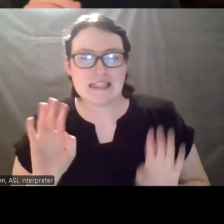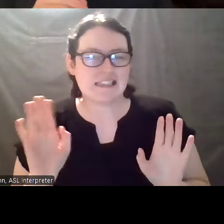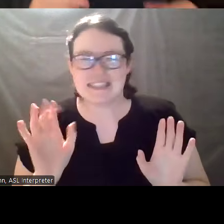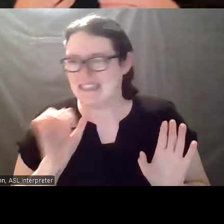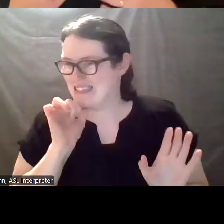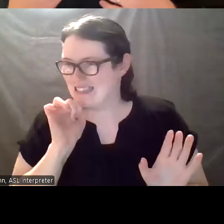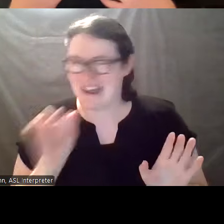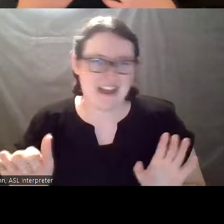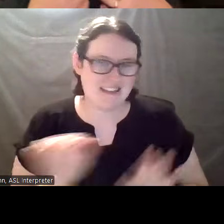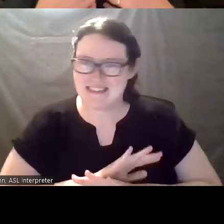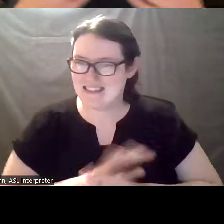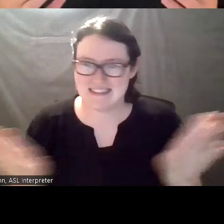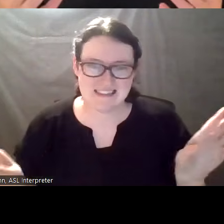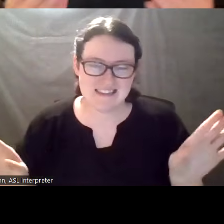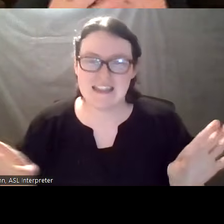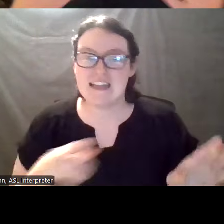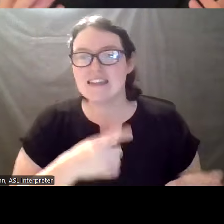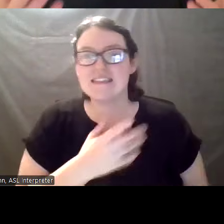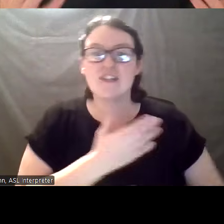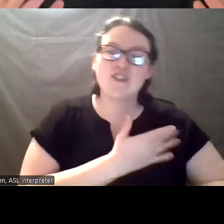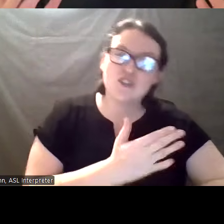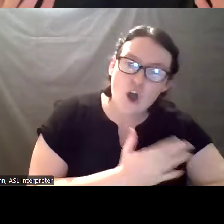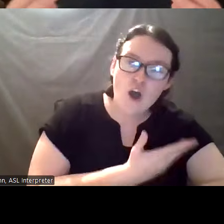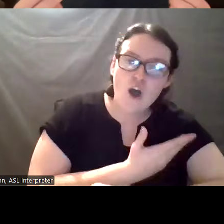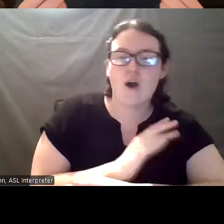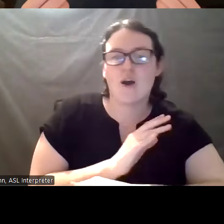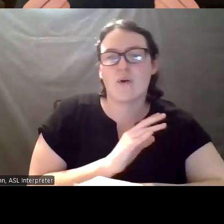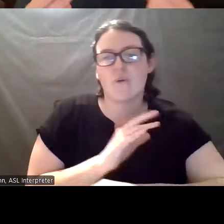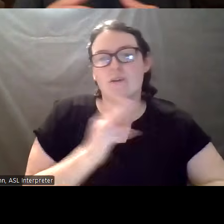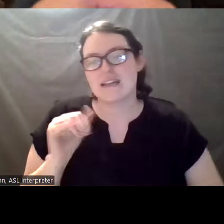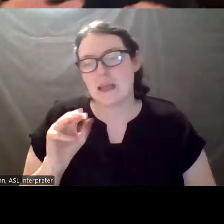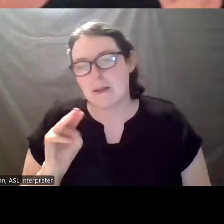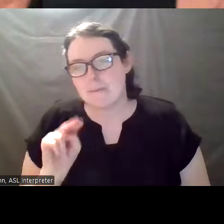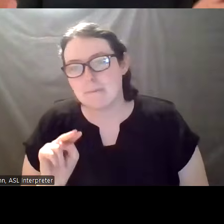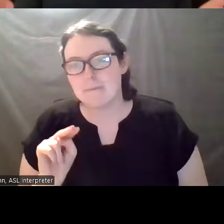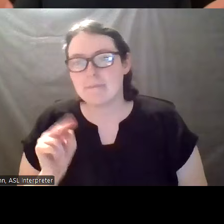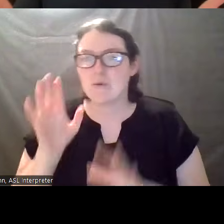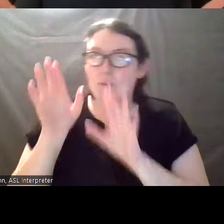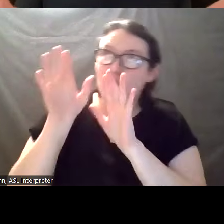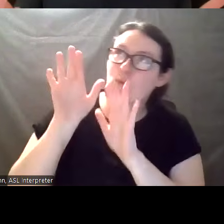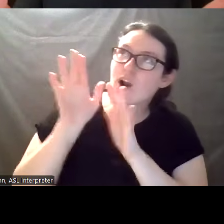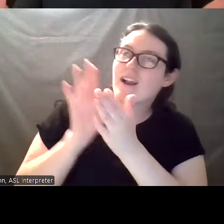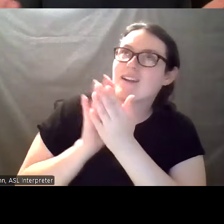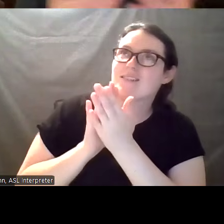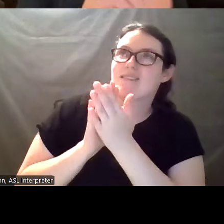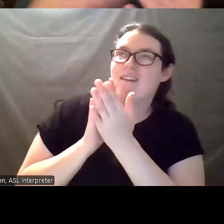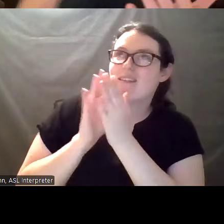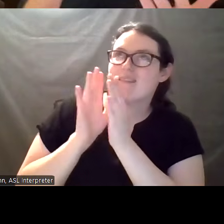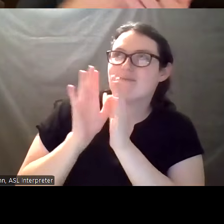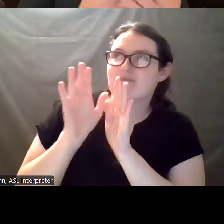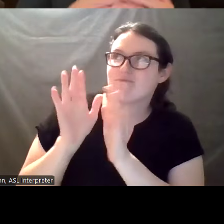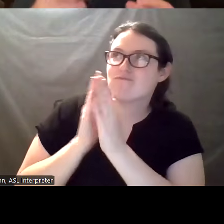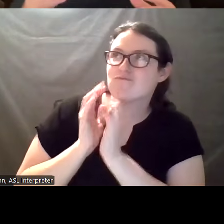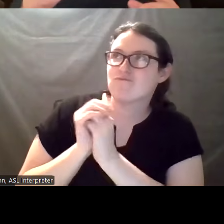brewing beer. This is a hymn or a song of some kind that is praising the goddess of beer, Ninkasi, and